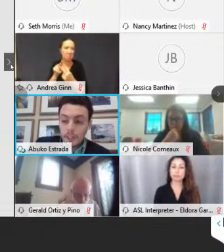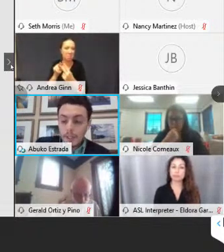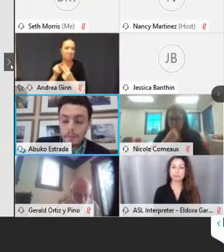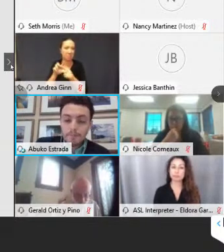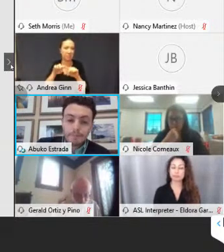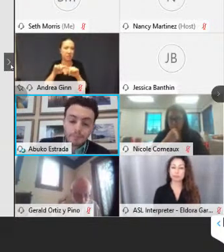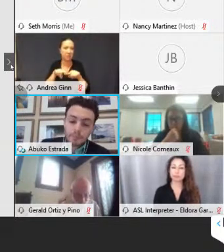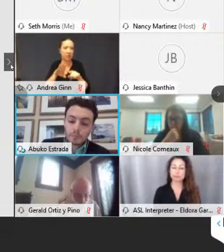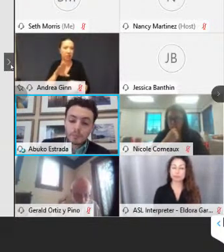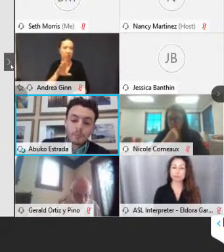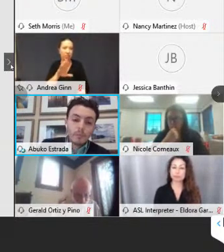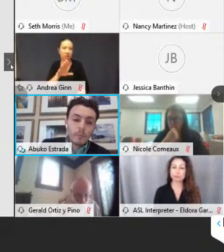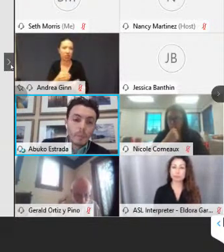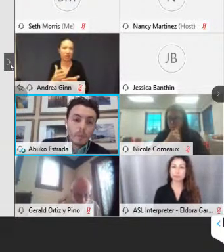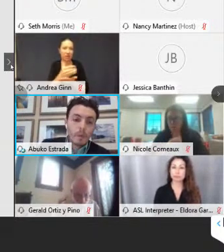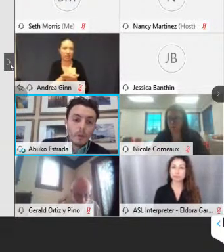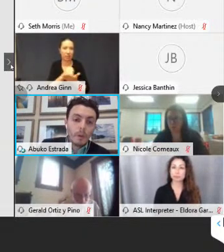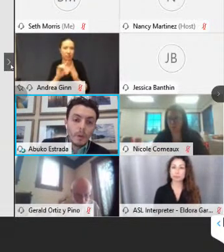depending on their income.